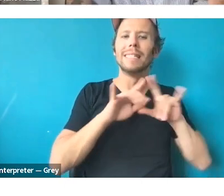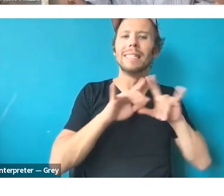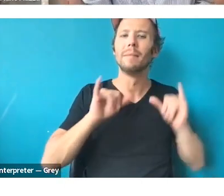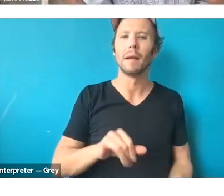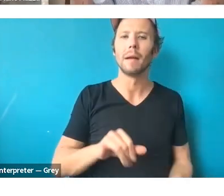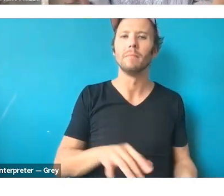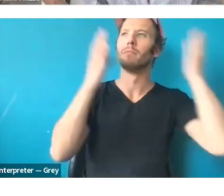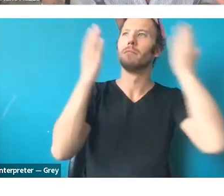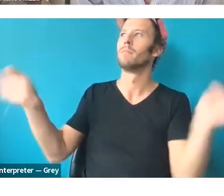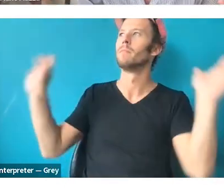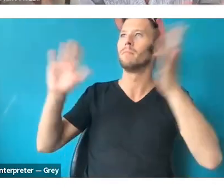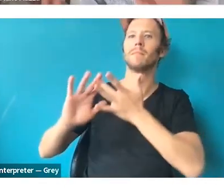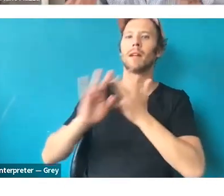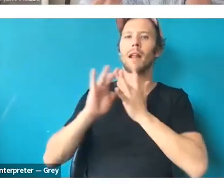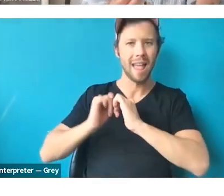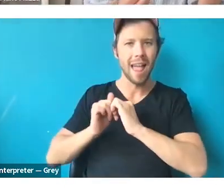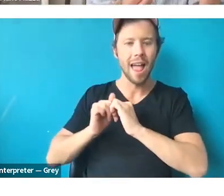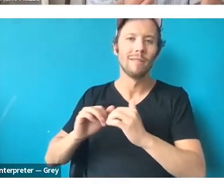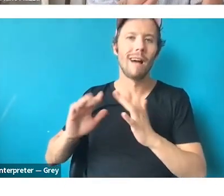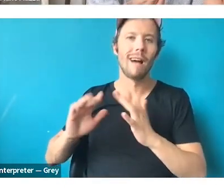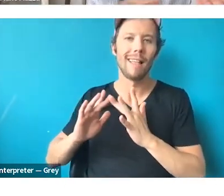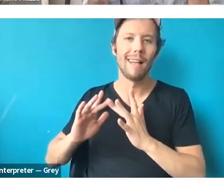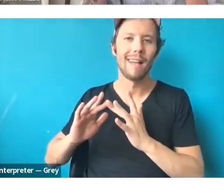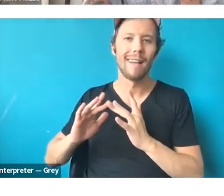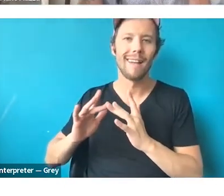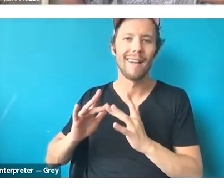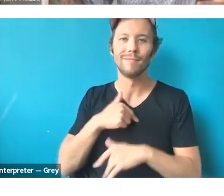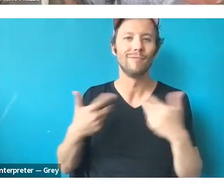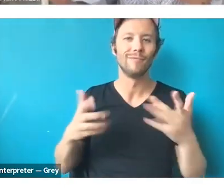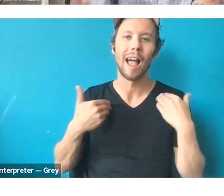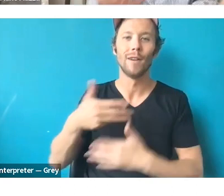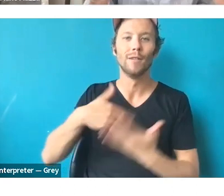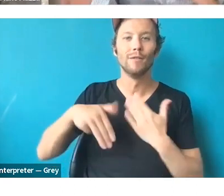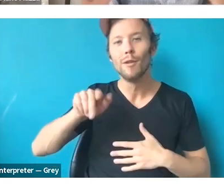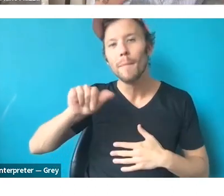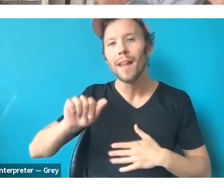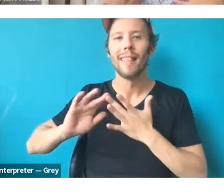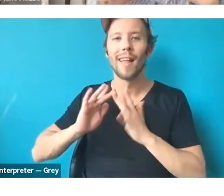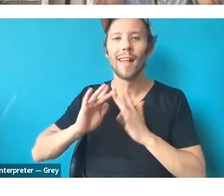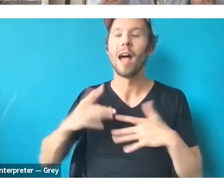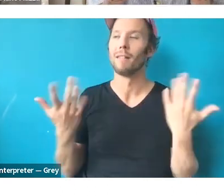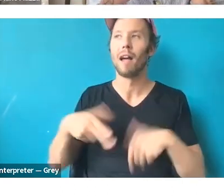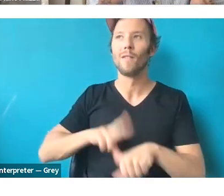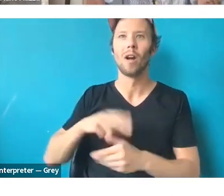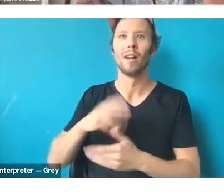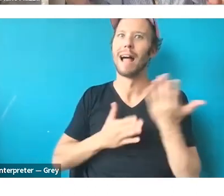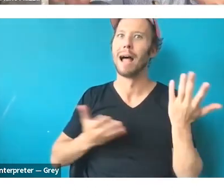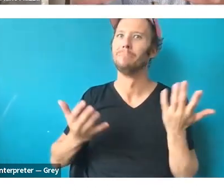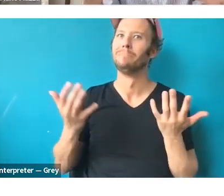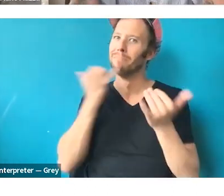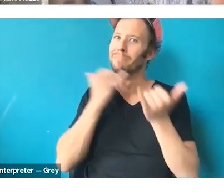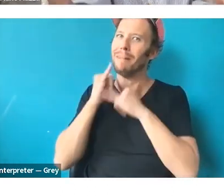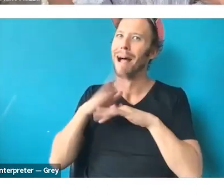we can use the internet. That's the beauty of the internet. The internet kind of brings some crazy things, but it also is the beauty is we can connect in this way. Like I'm able to talk to